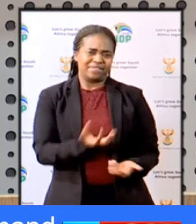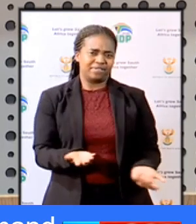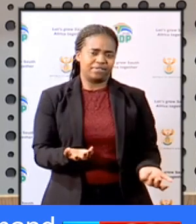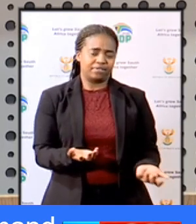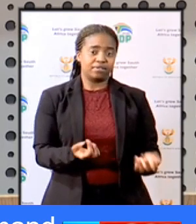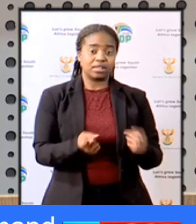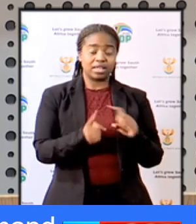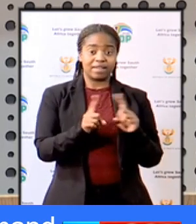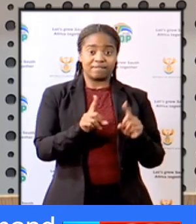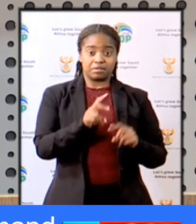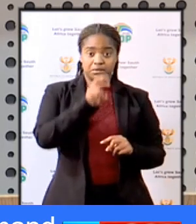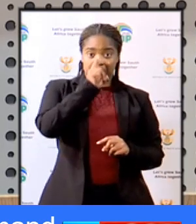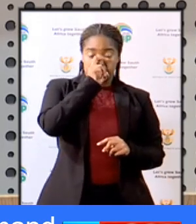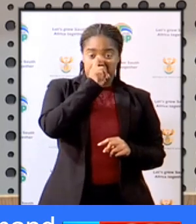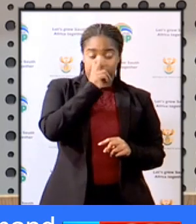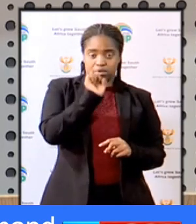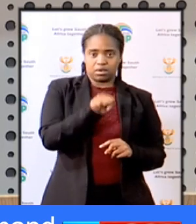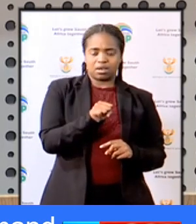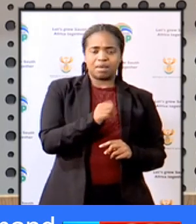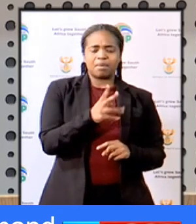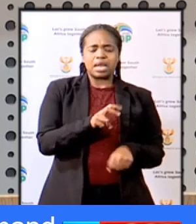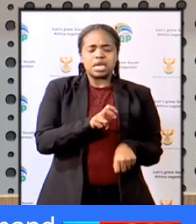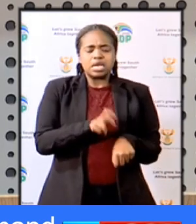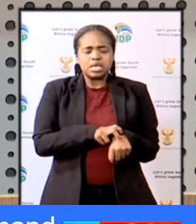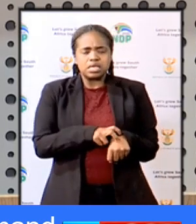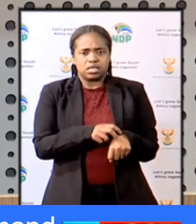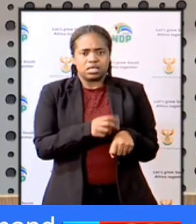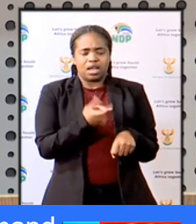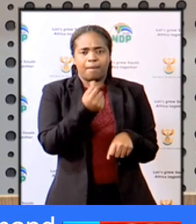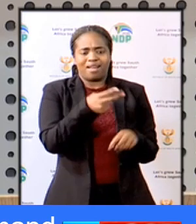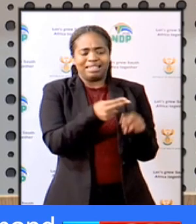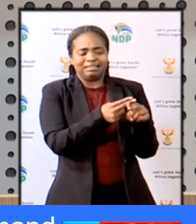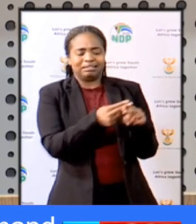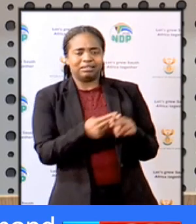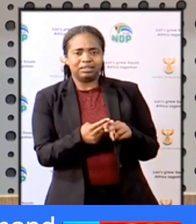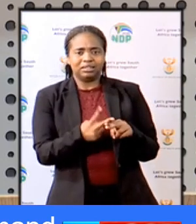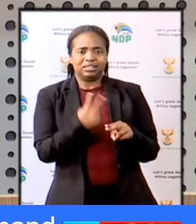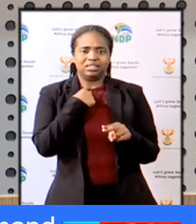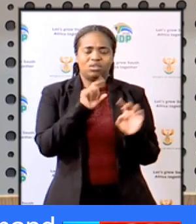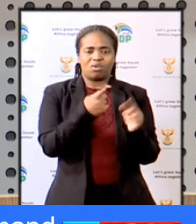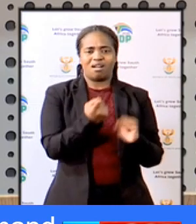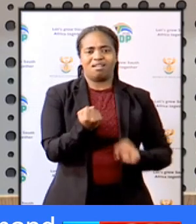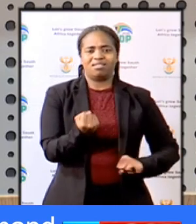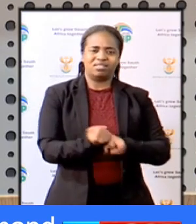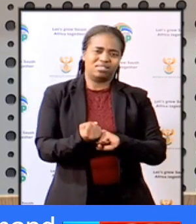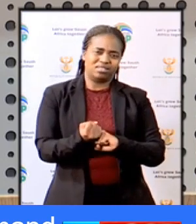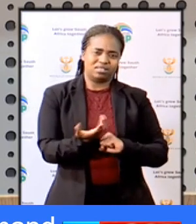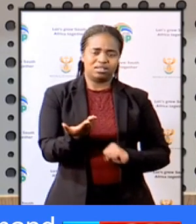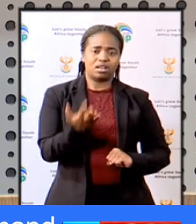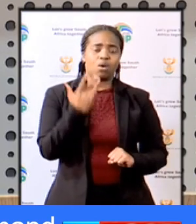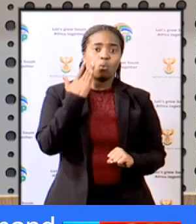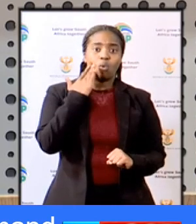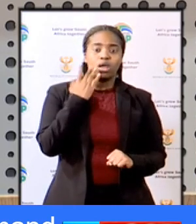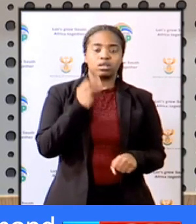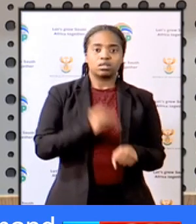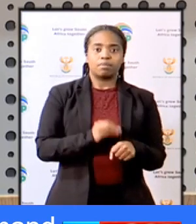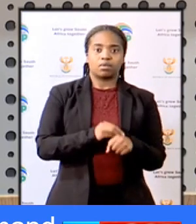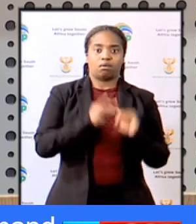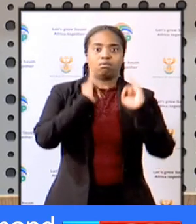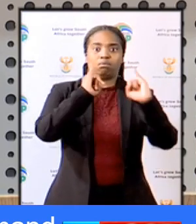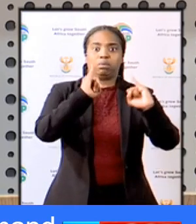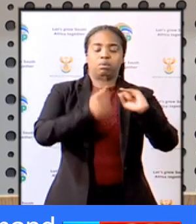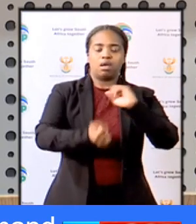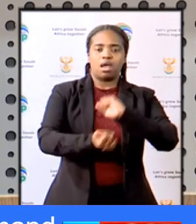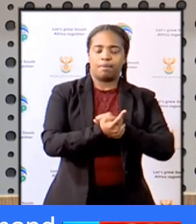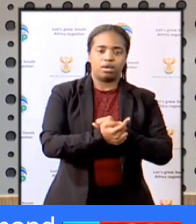restrictive, then people who genuinely need the support of a loan during a difficult